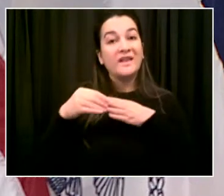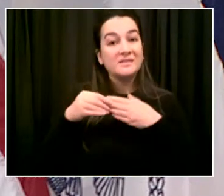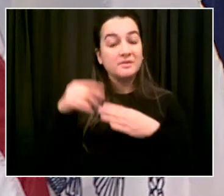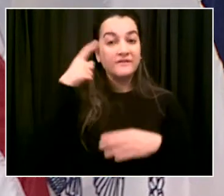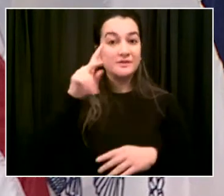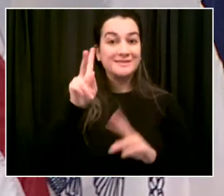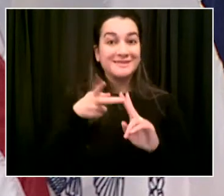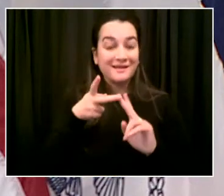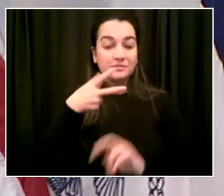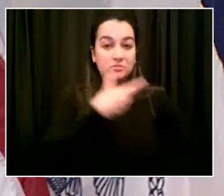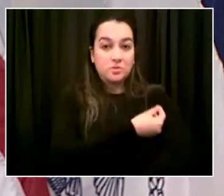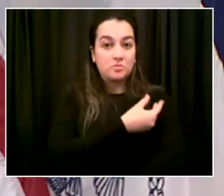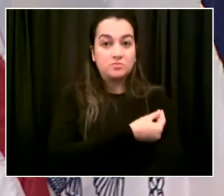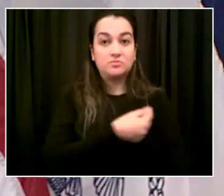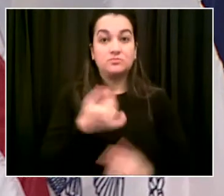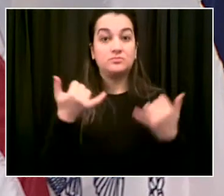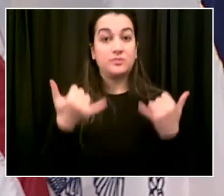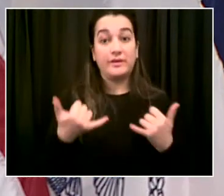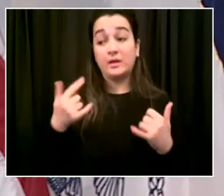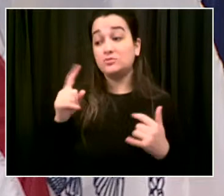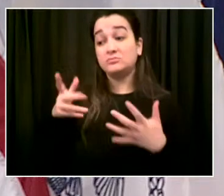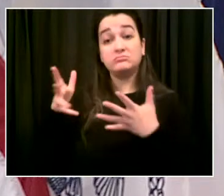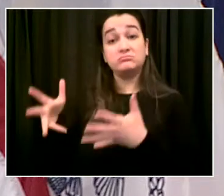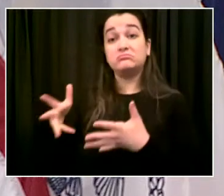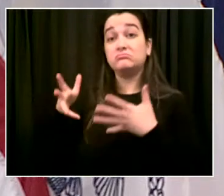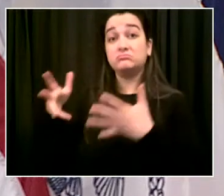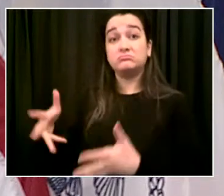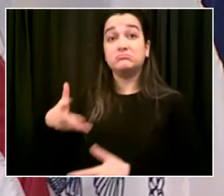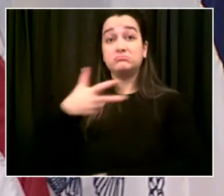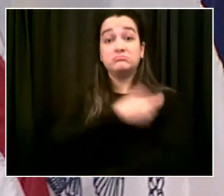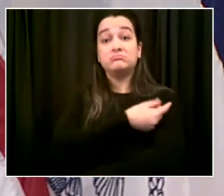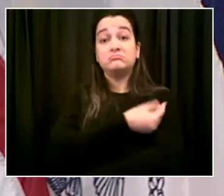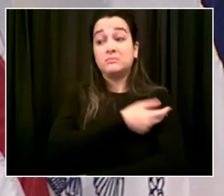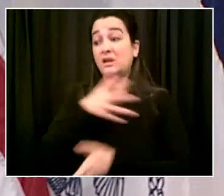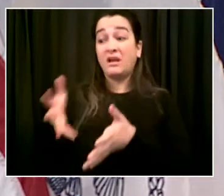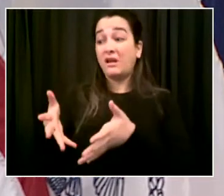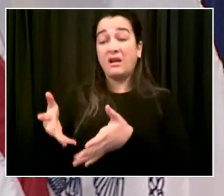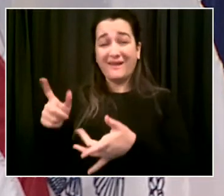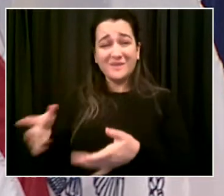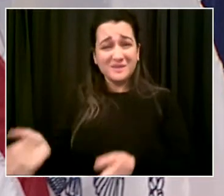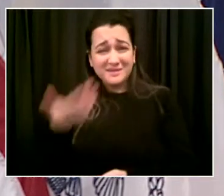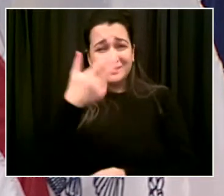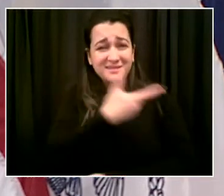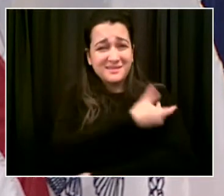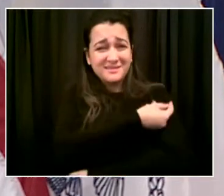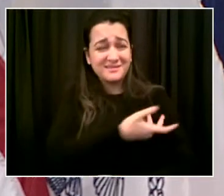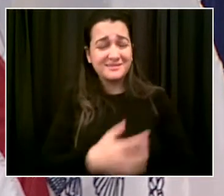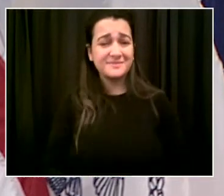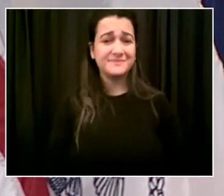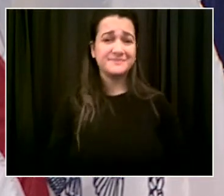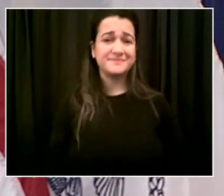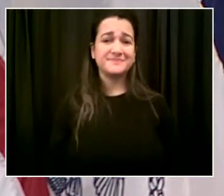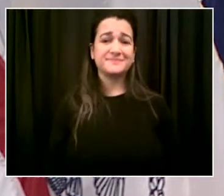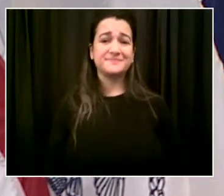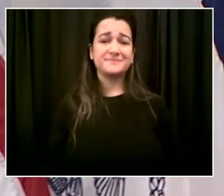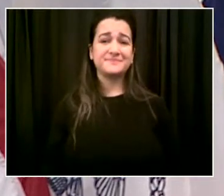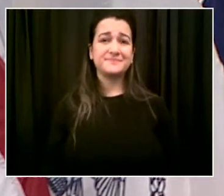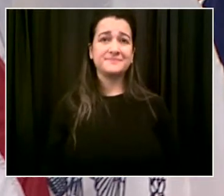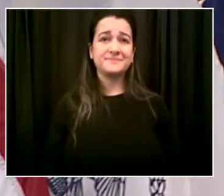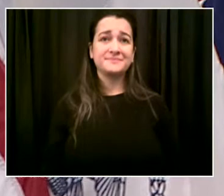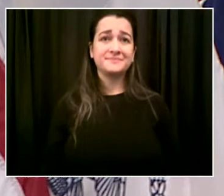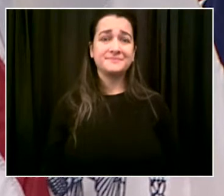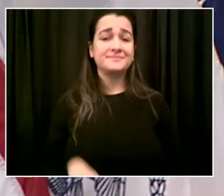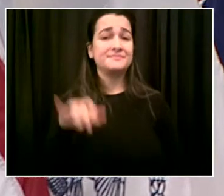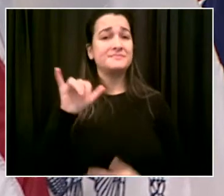to focus on right now. So with that, everyone, look, I'll conclude by saying today is about